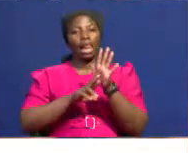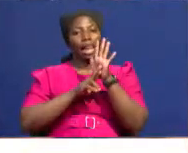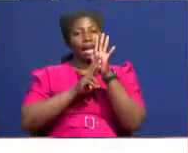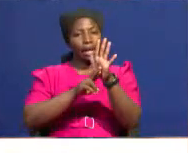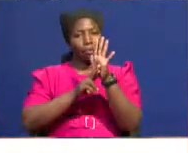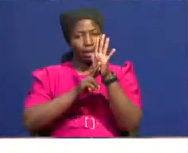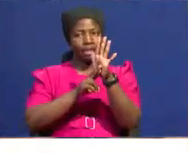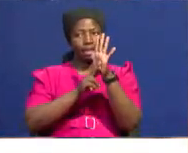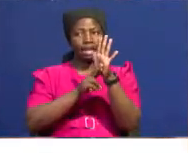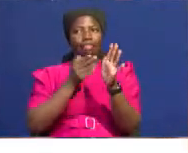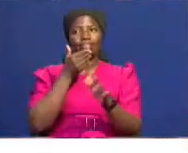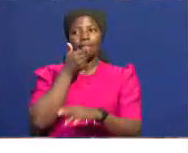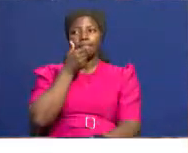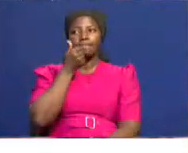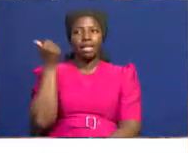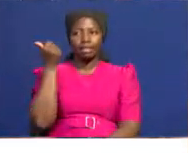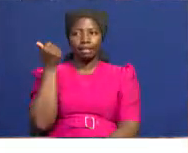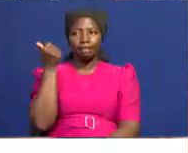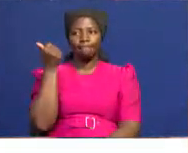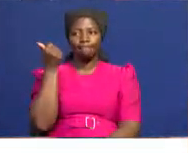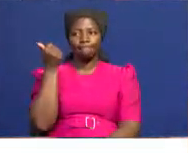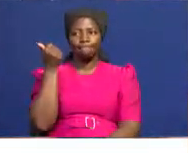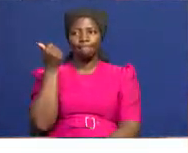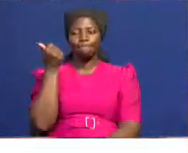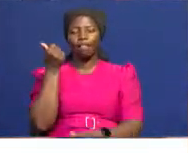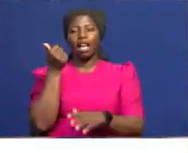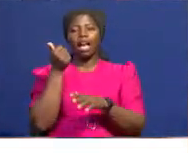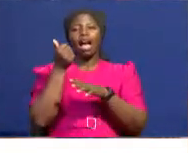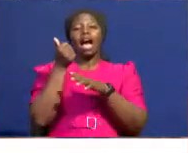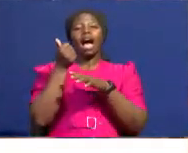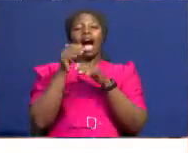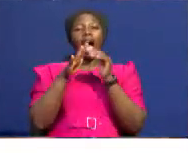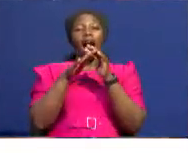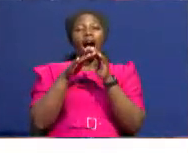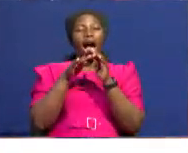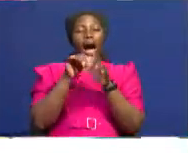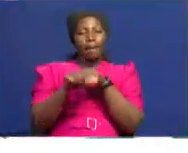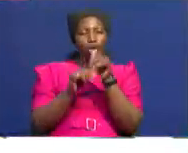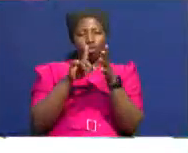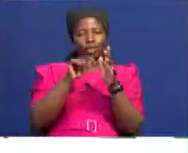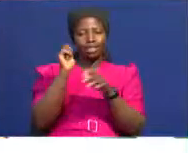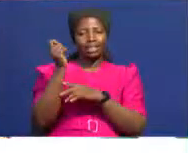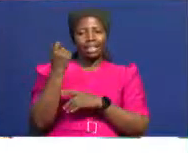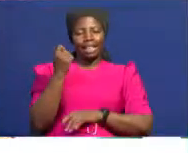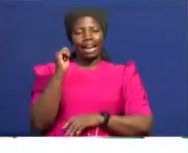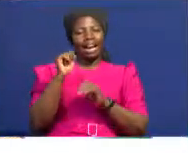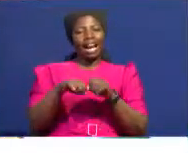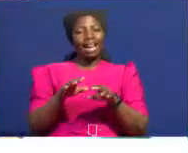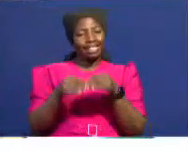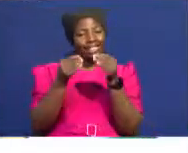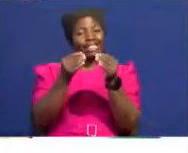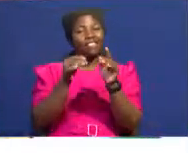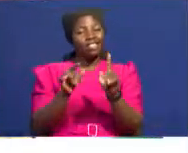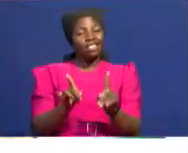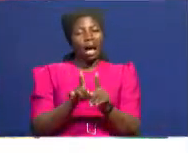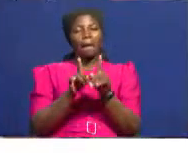represents the best of what Kenya has to offer, and a patriotic